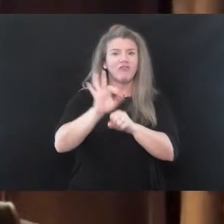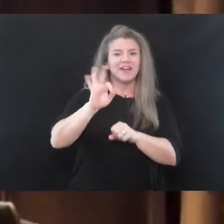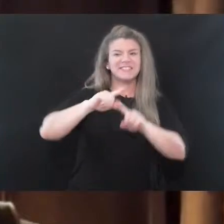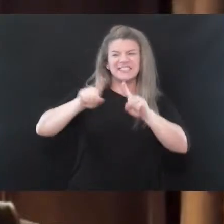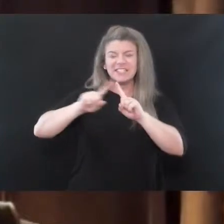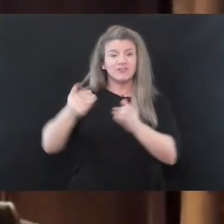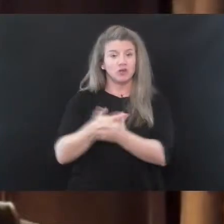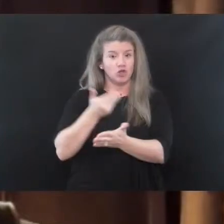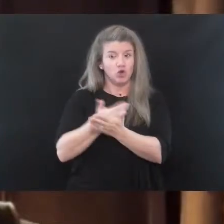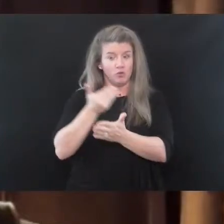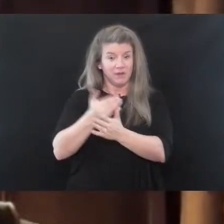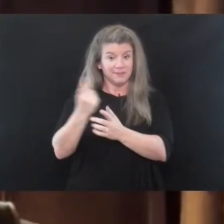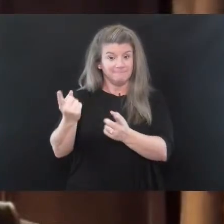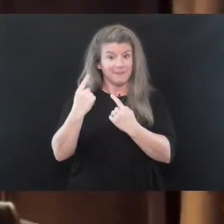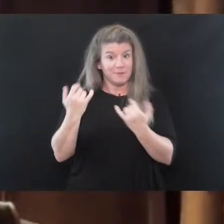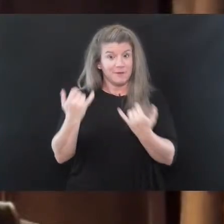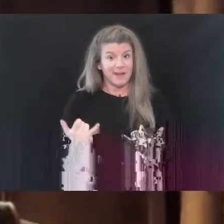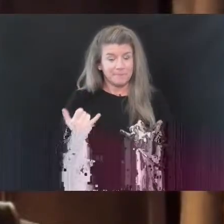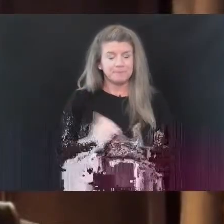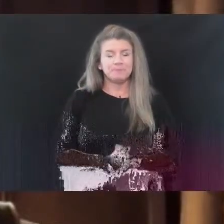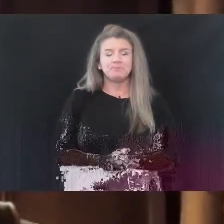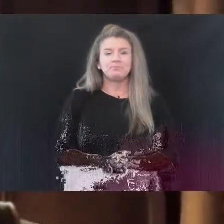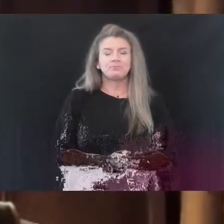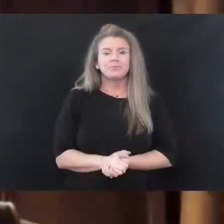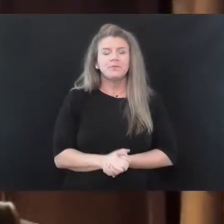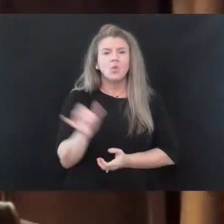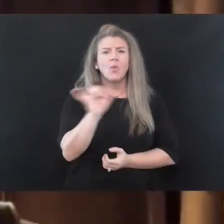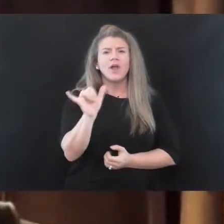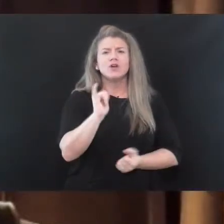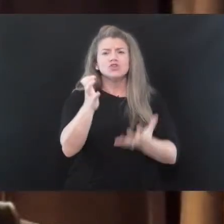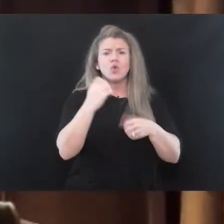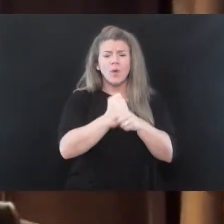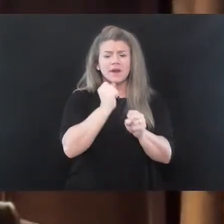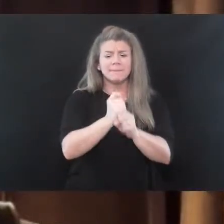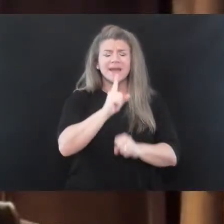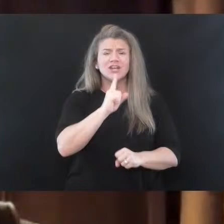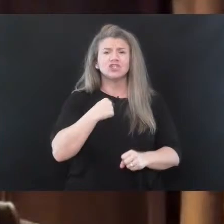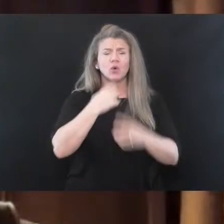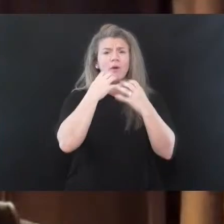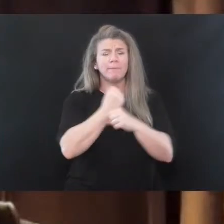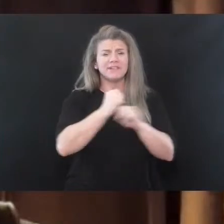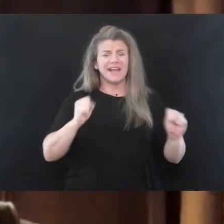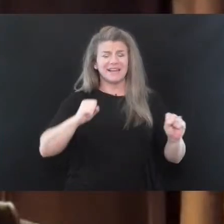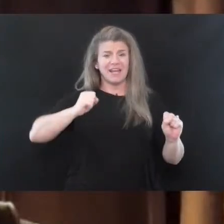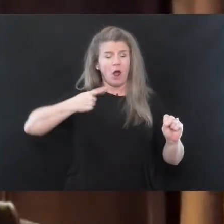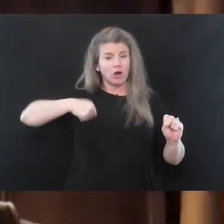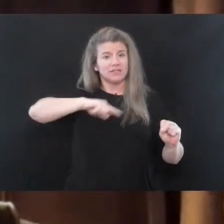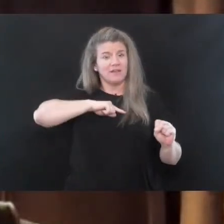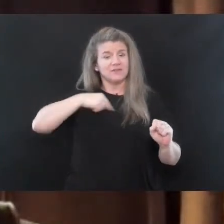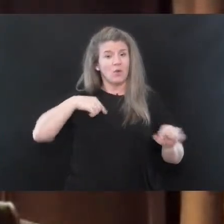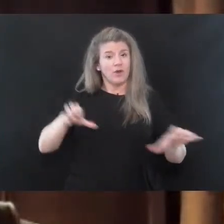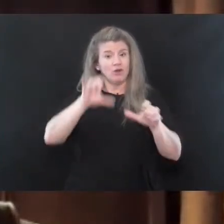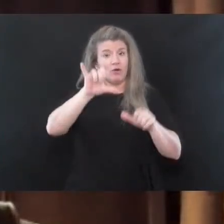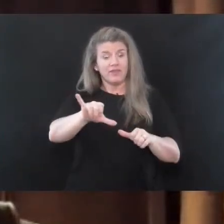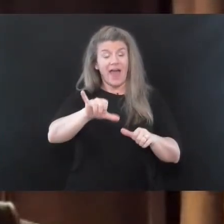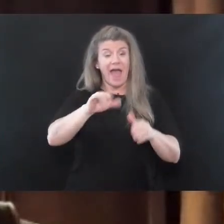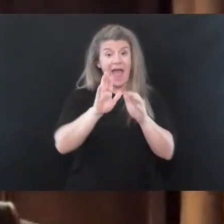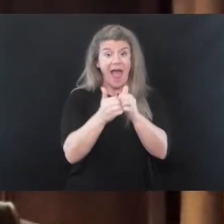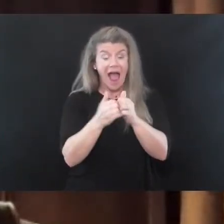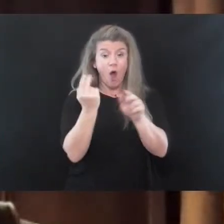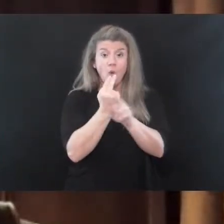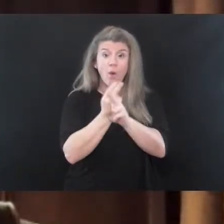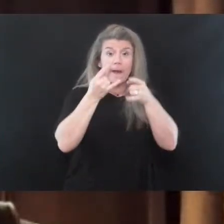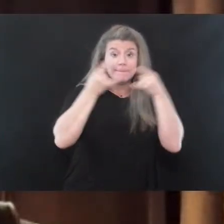in West Virginia, and also to make sure that we are protecting ourselves. And as we do that, by wearing a mask and